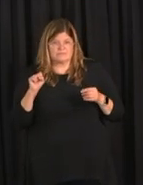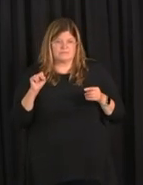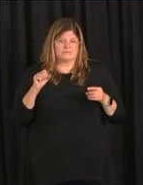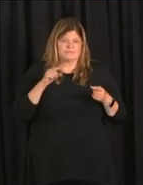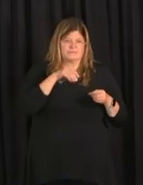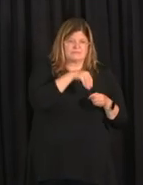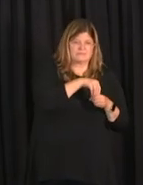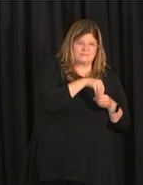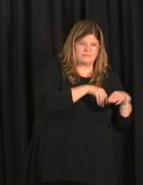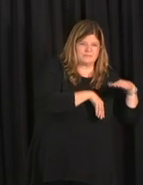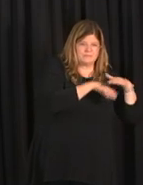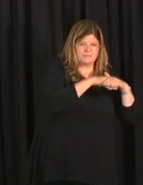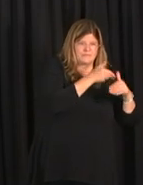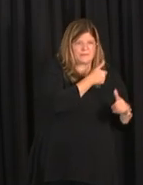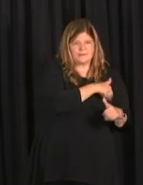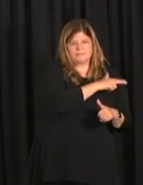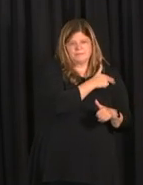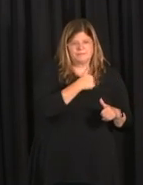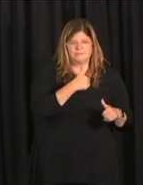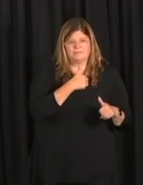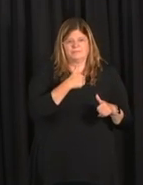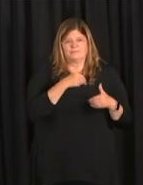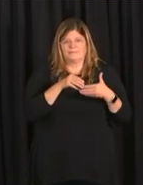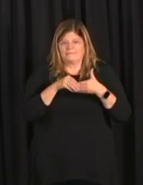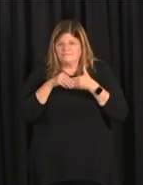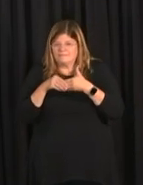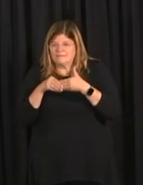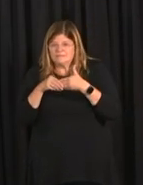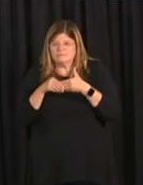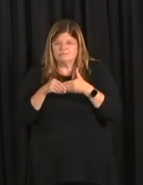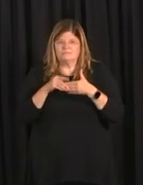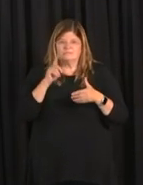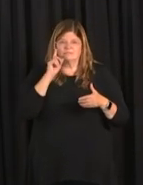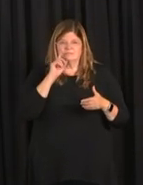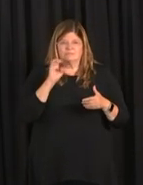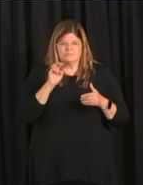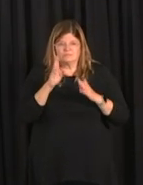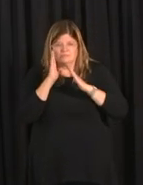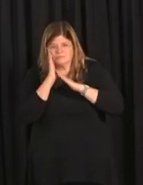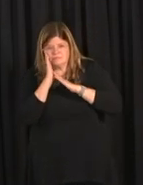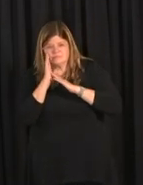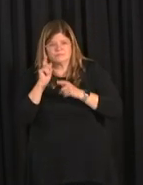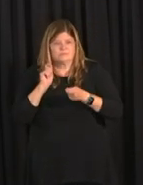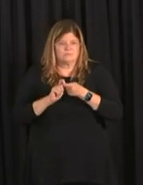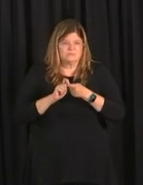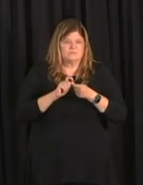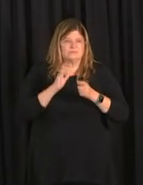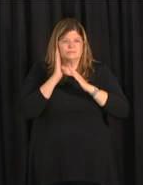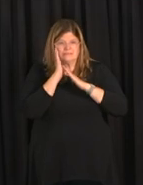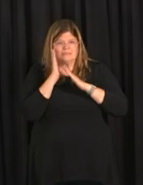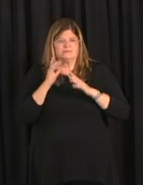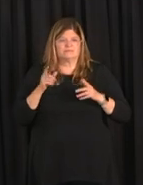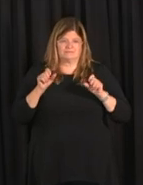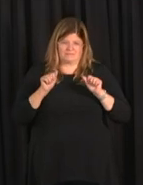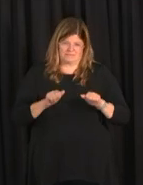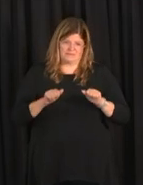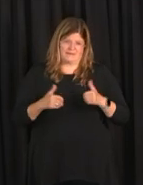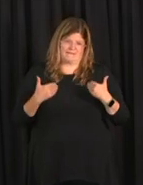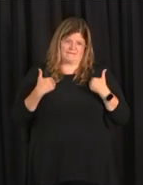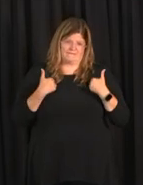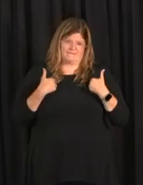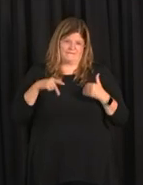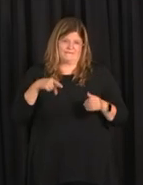the internal capacity in the hospital, flexing for ICU beds versus the acute care beds, that we could have